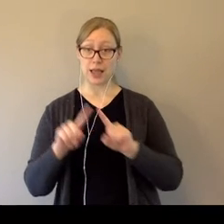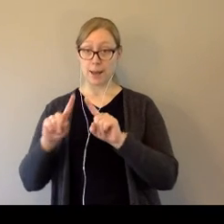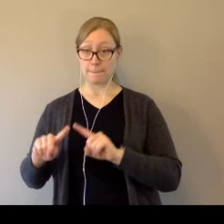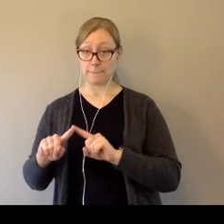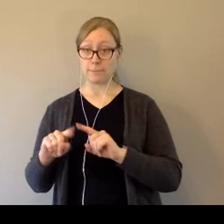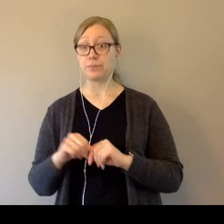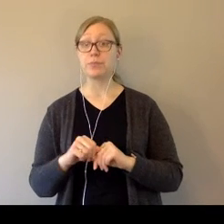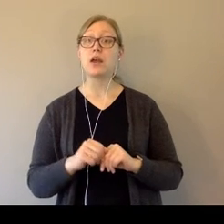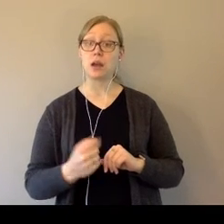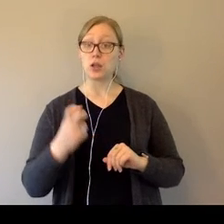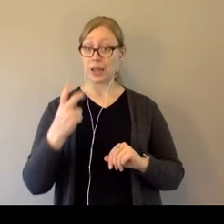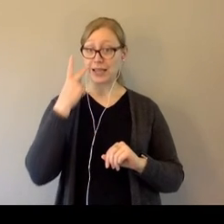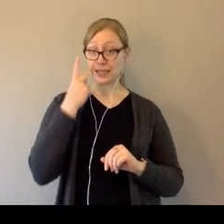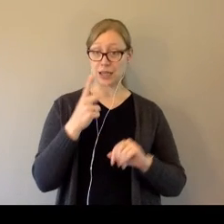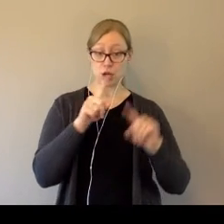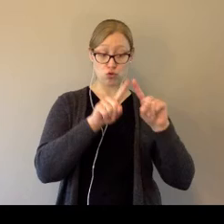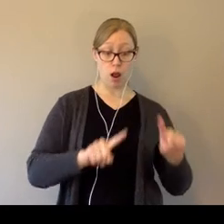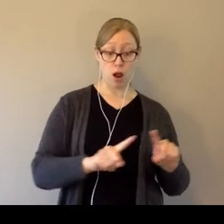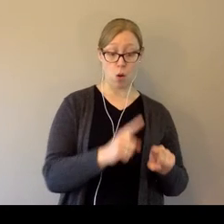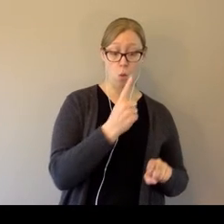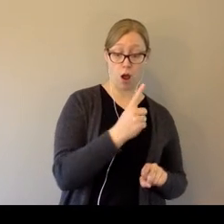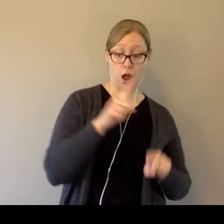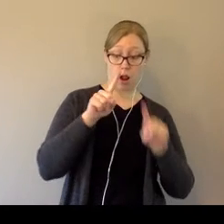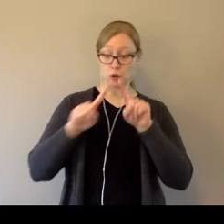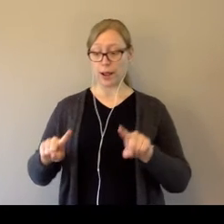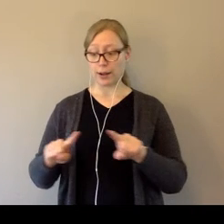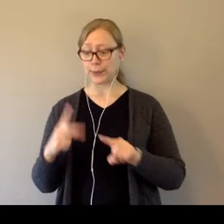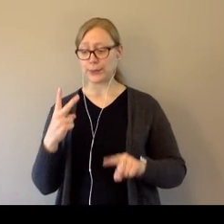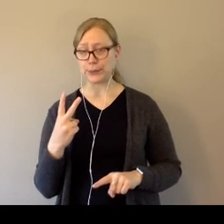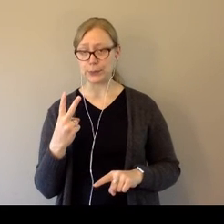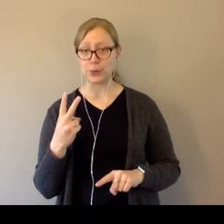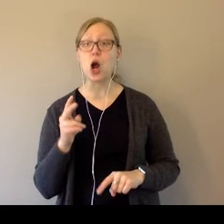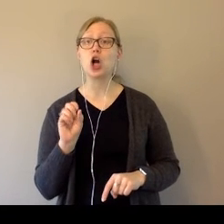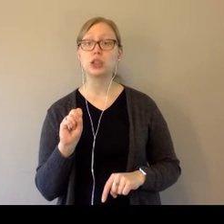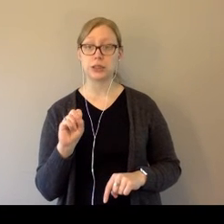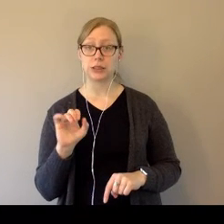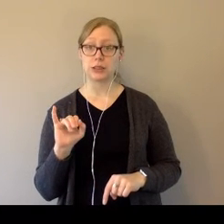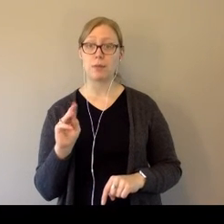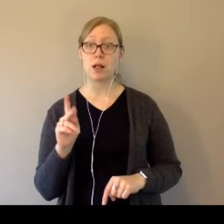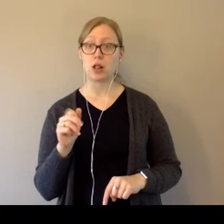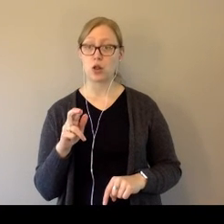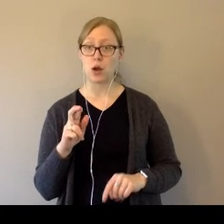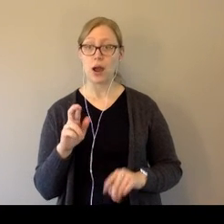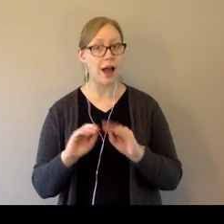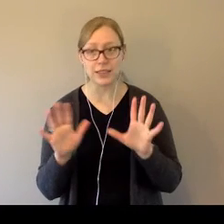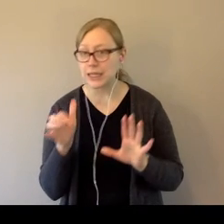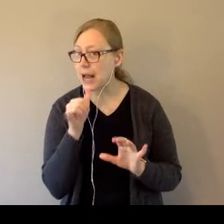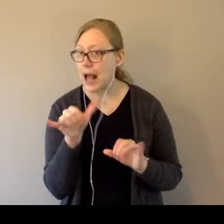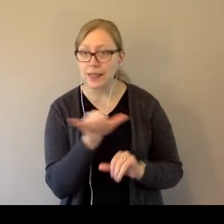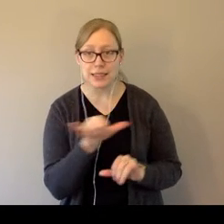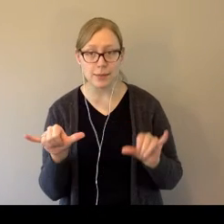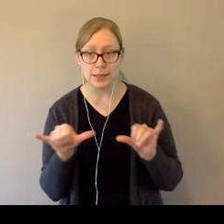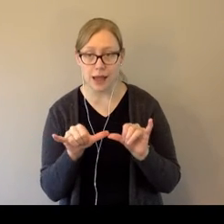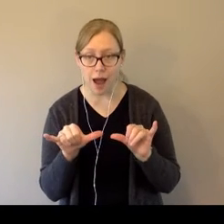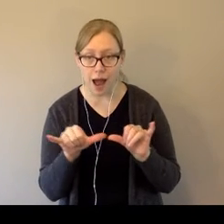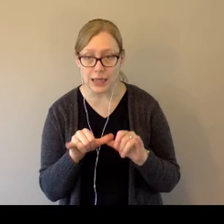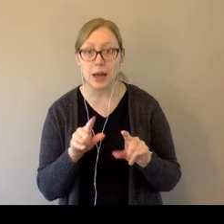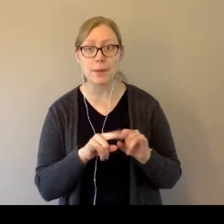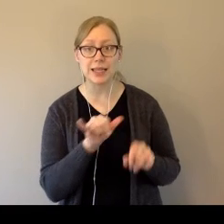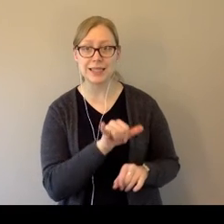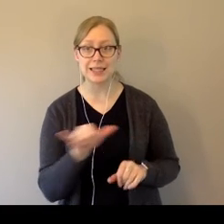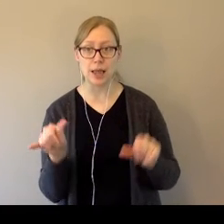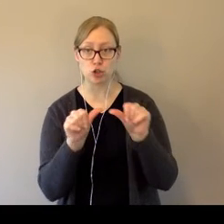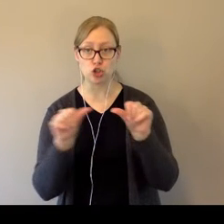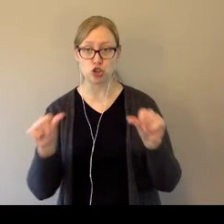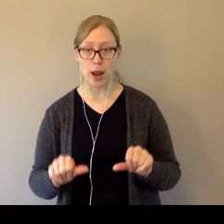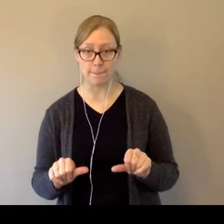to triangle two. Clearly, they're not the same size. The second one is bigger, but they are the same shape. And so we could say